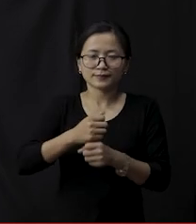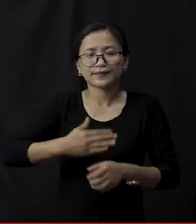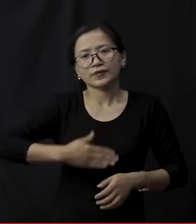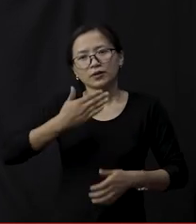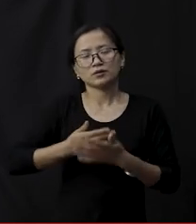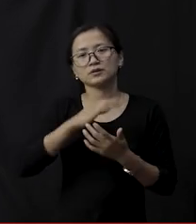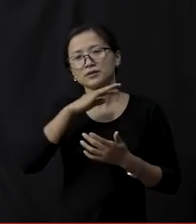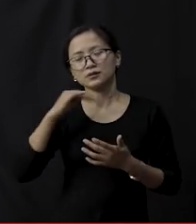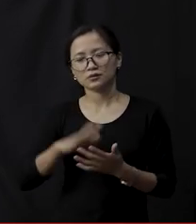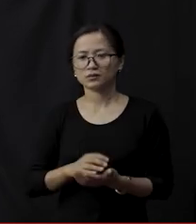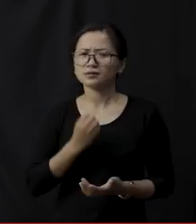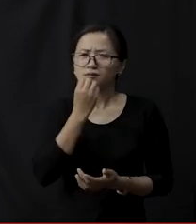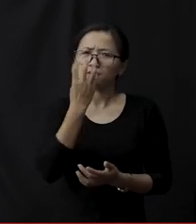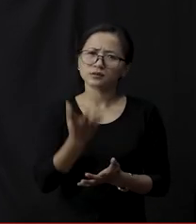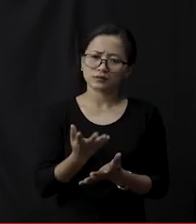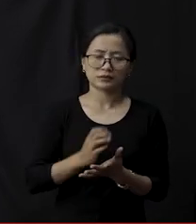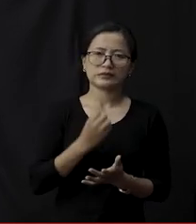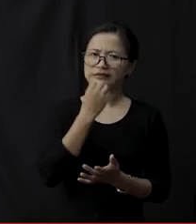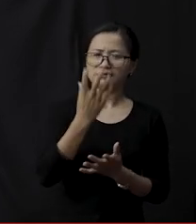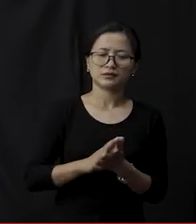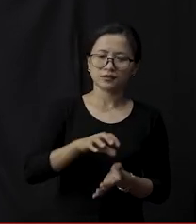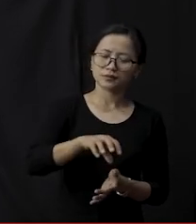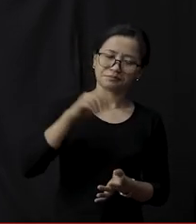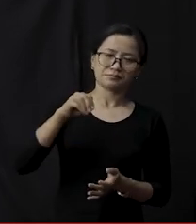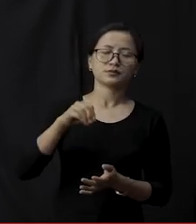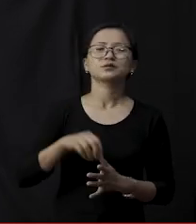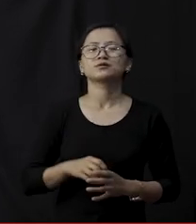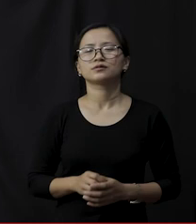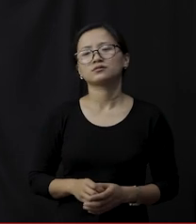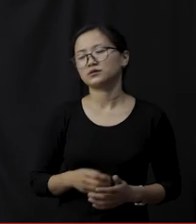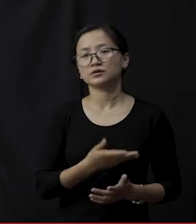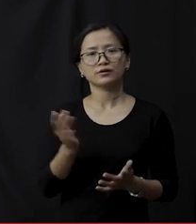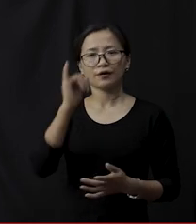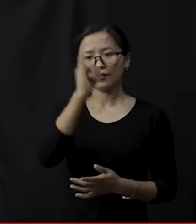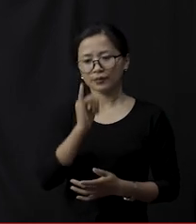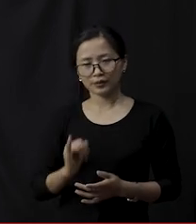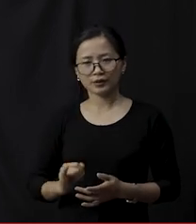can easily uproot them, okay, since they are very, very weak.